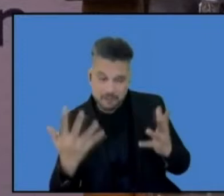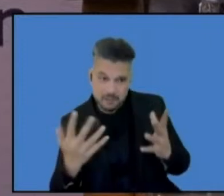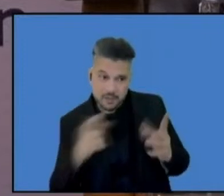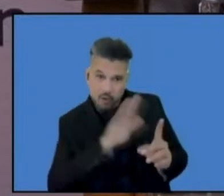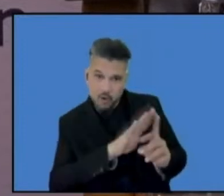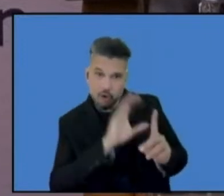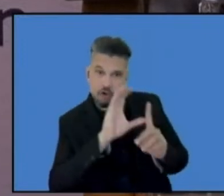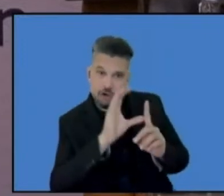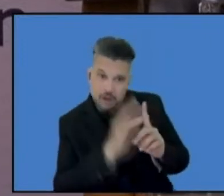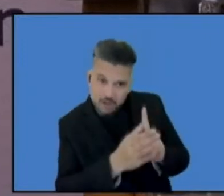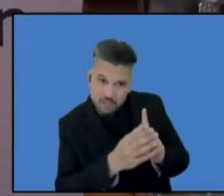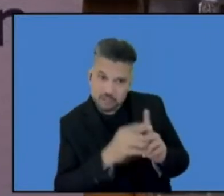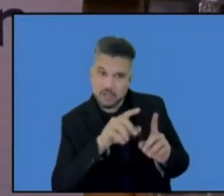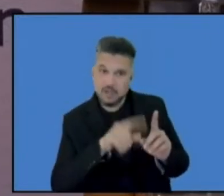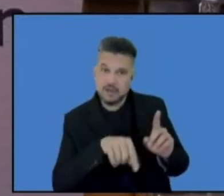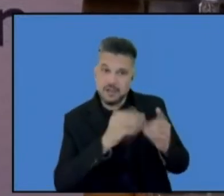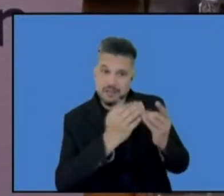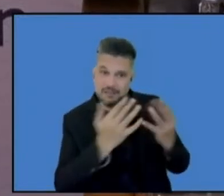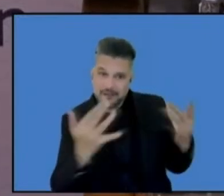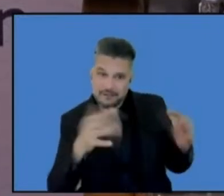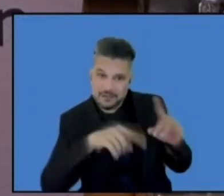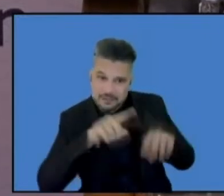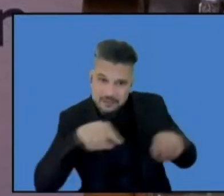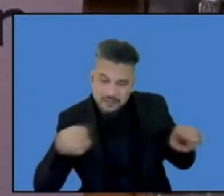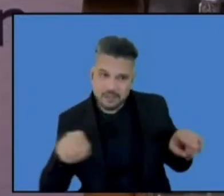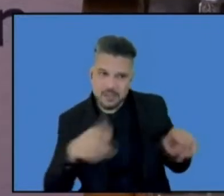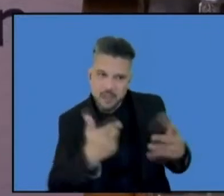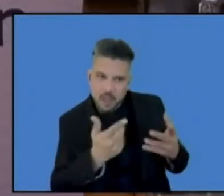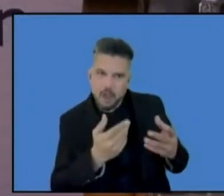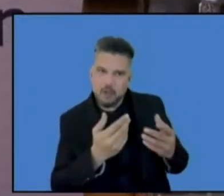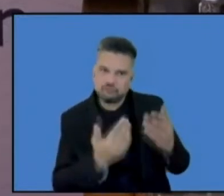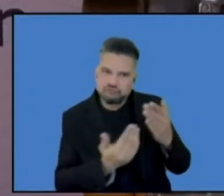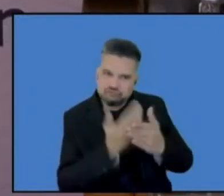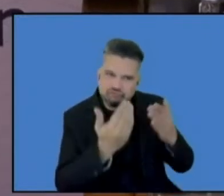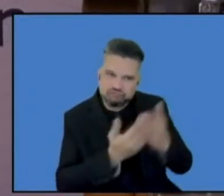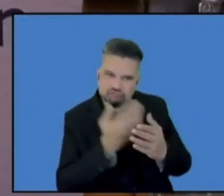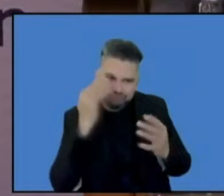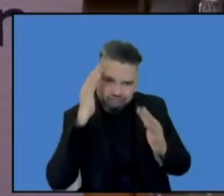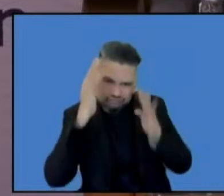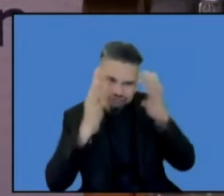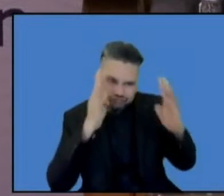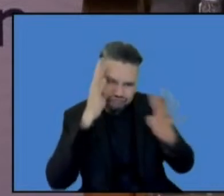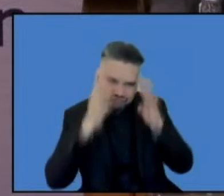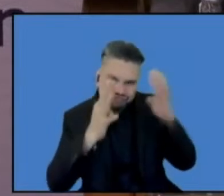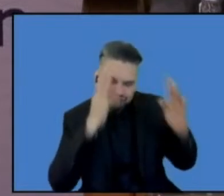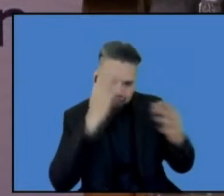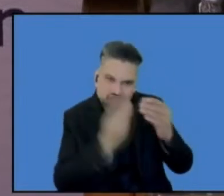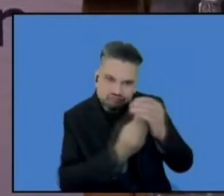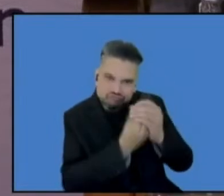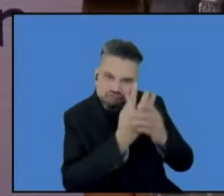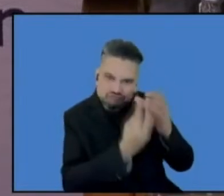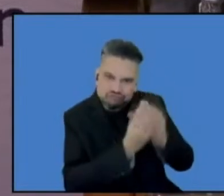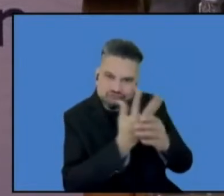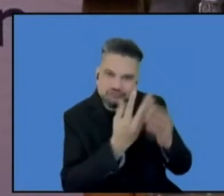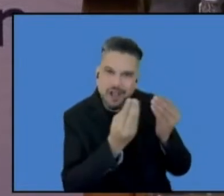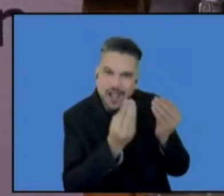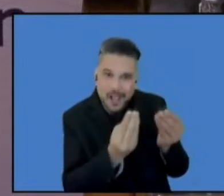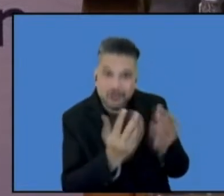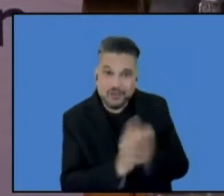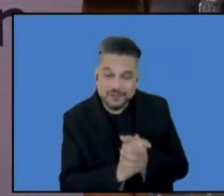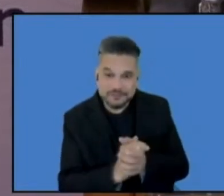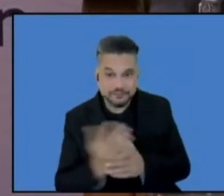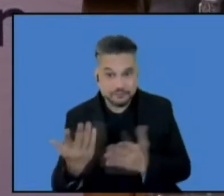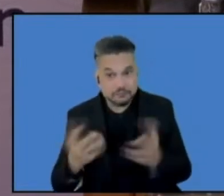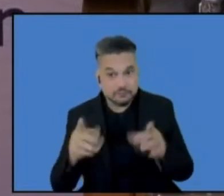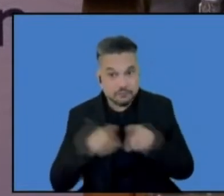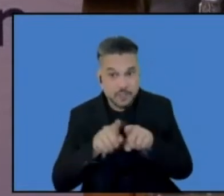diversity that foster innovation. If you are looking at the issue of the knowledge, the migration is